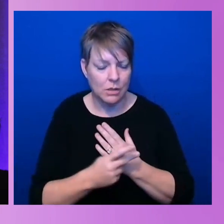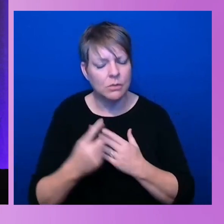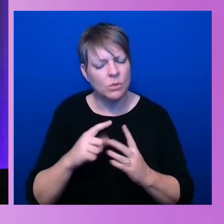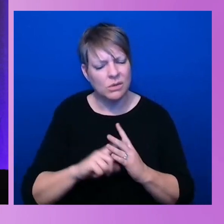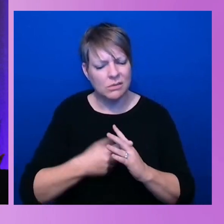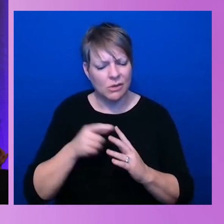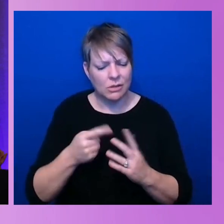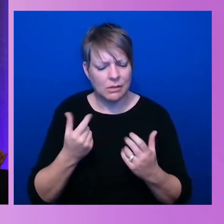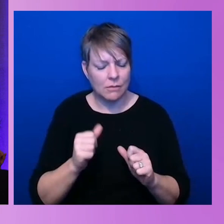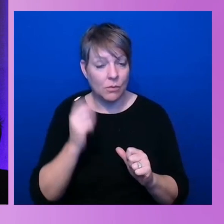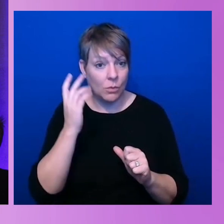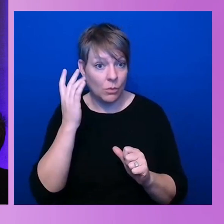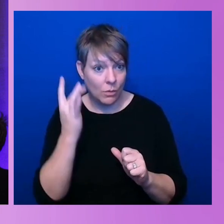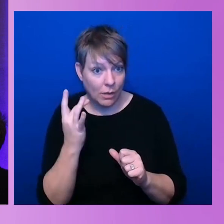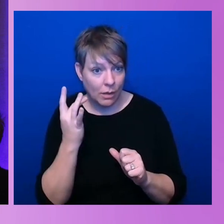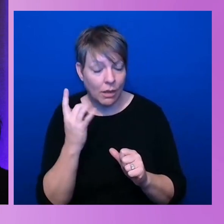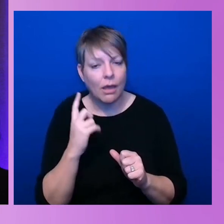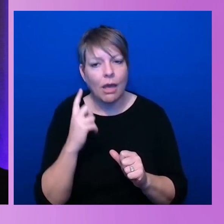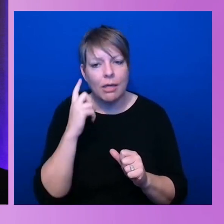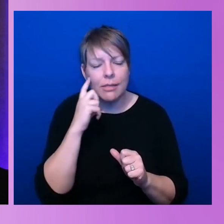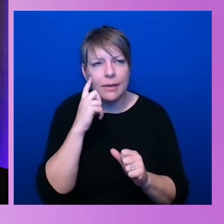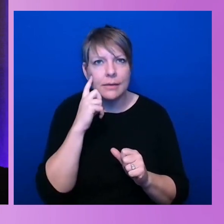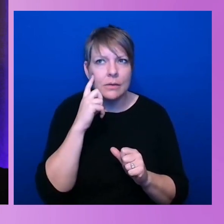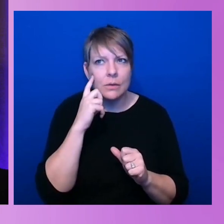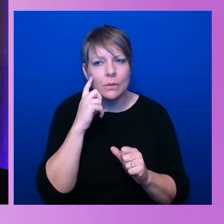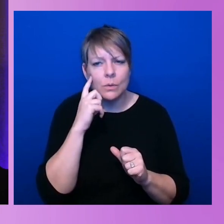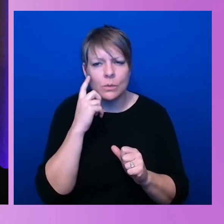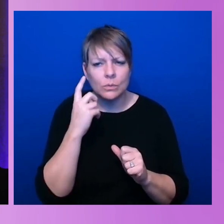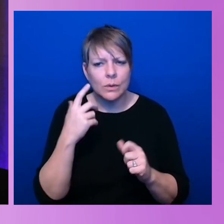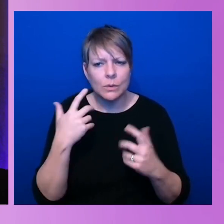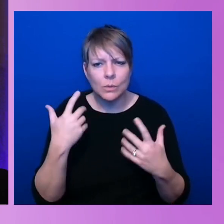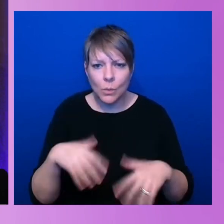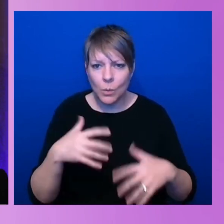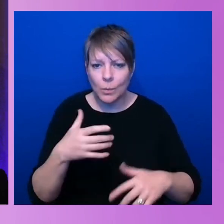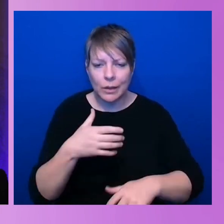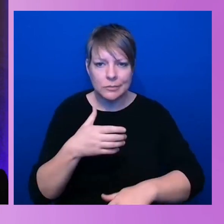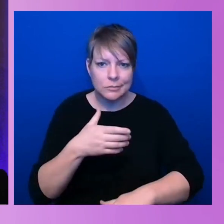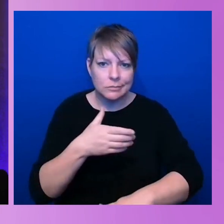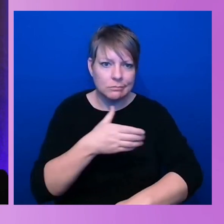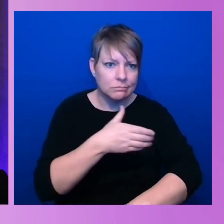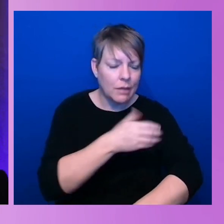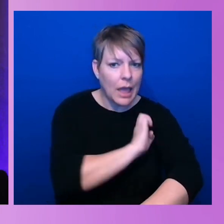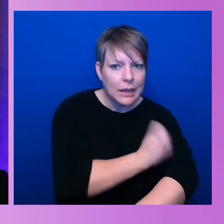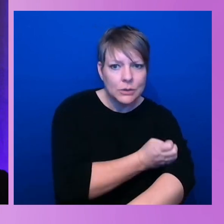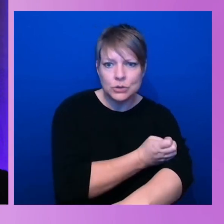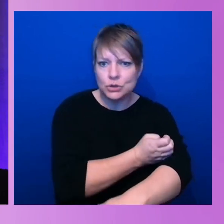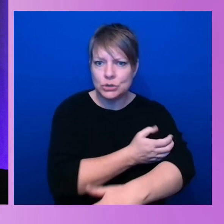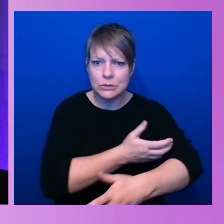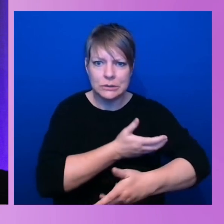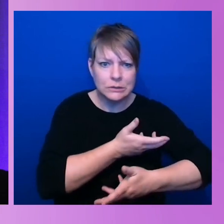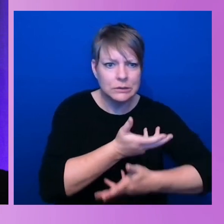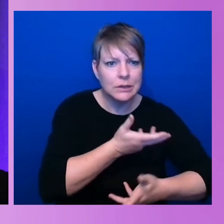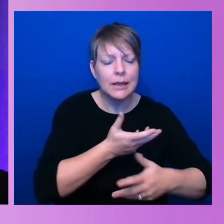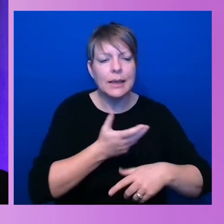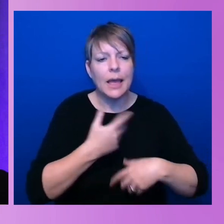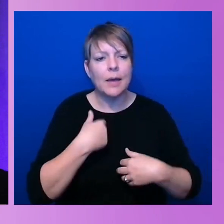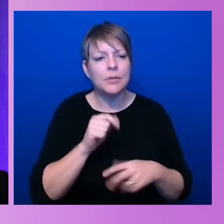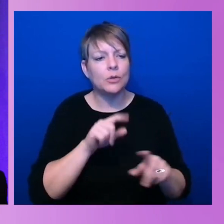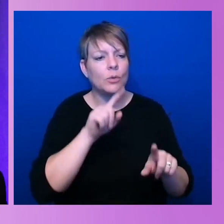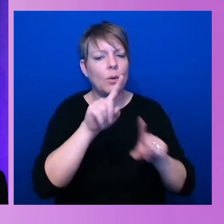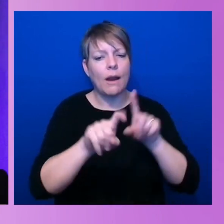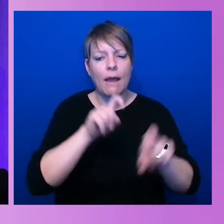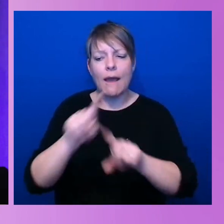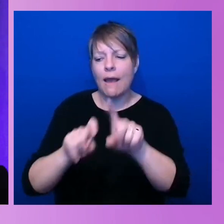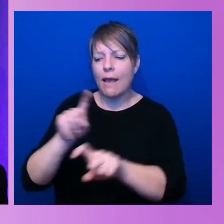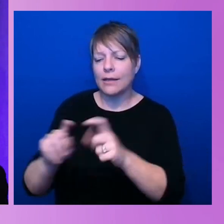there was such an amazing amount of energy in the organization when you go and sourced ideas from employees about ways that we could